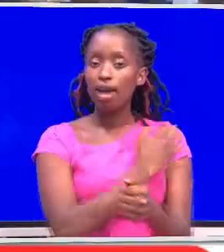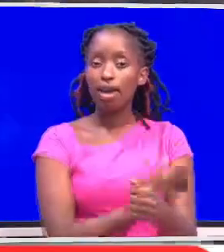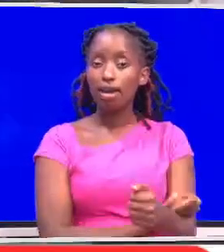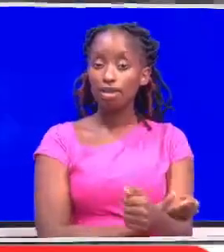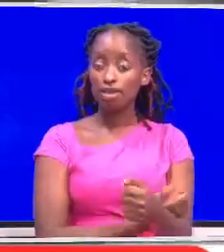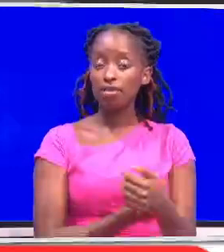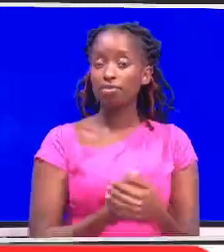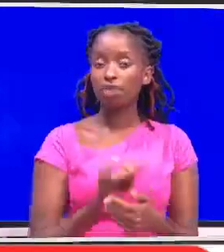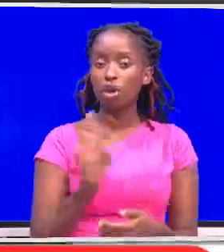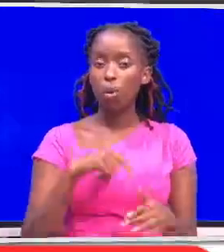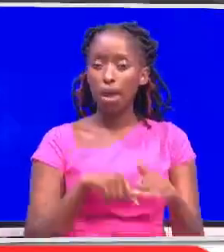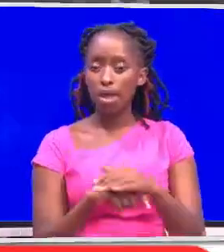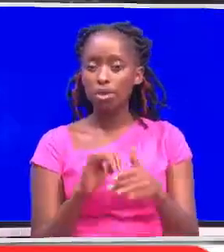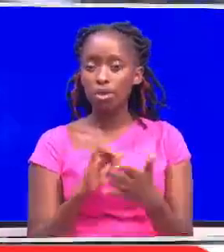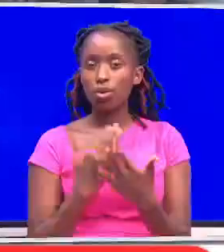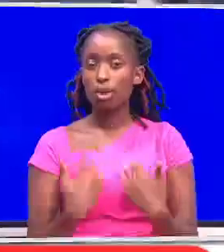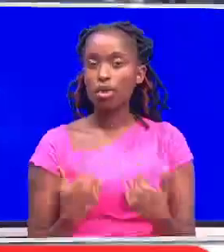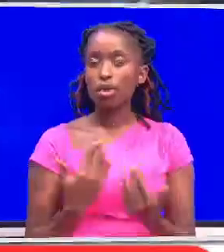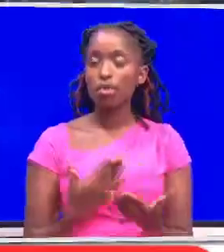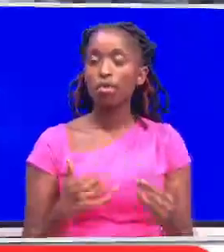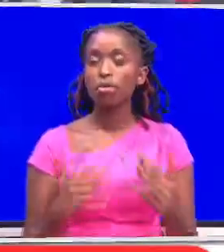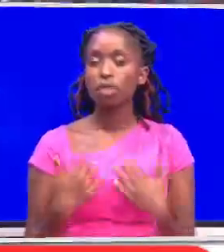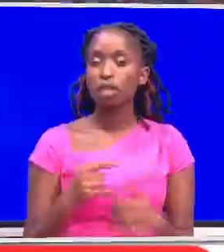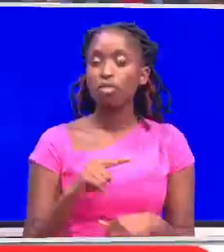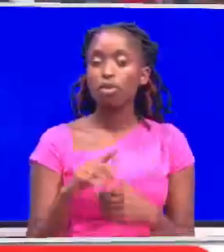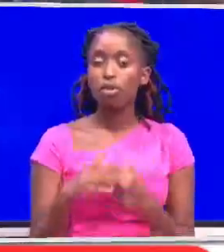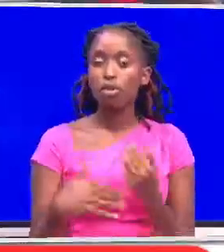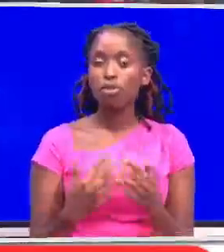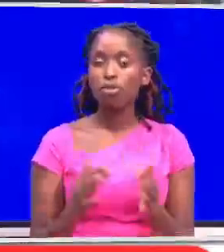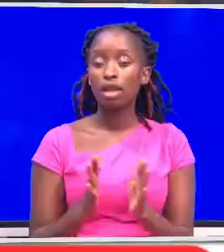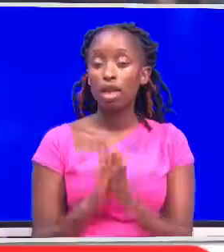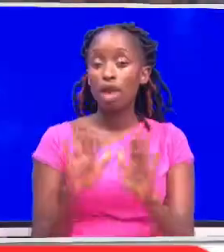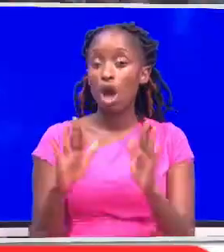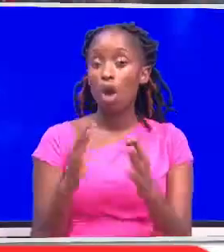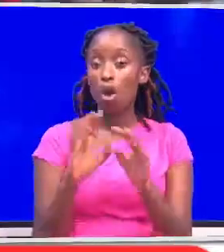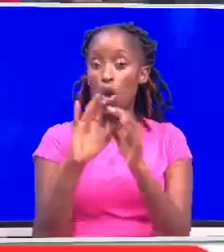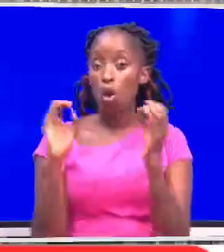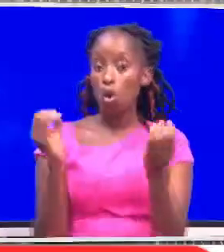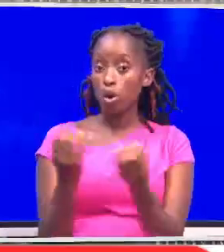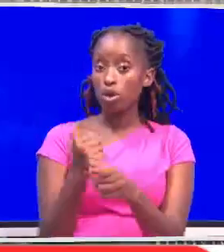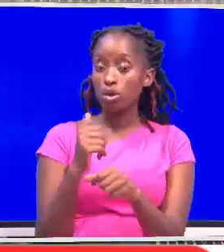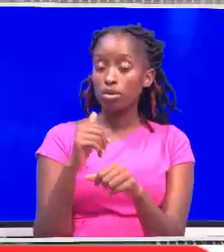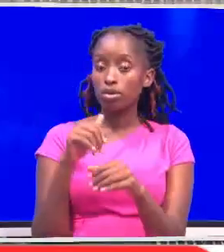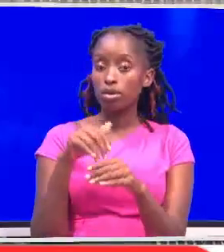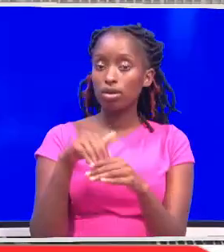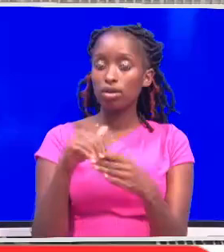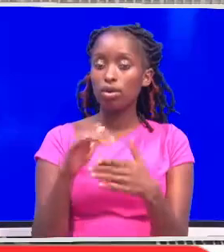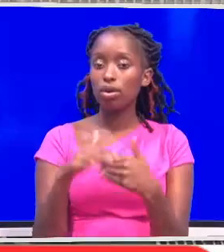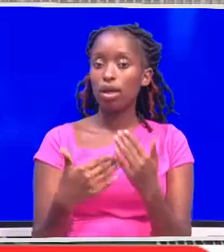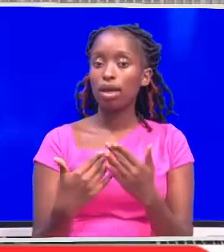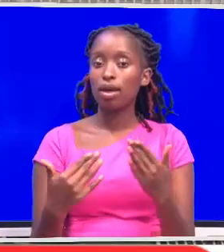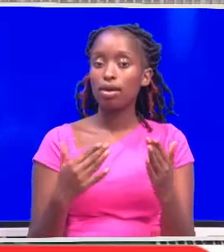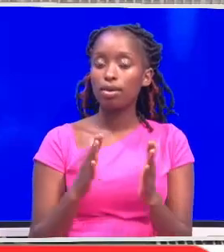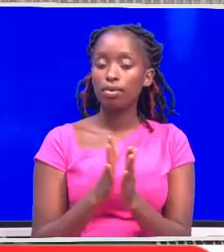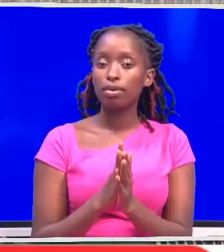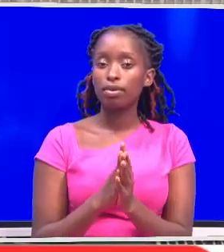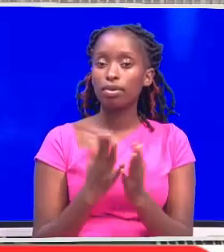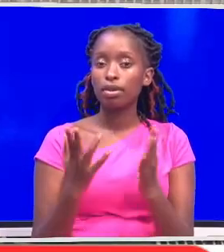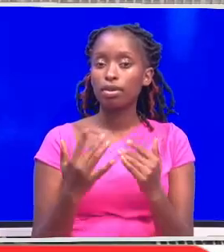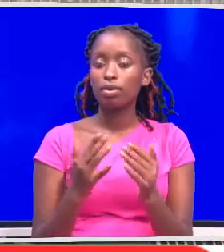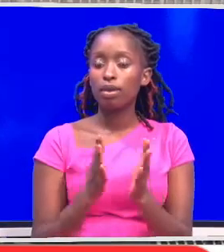ethical considerations surrounding layoffs and how organizations grapple with the tension between short-term financial gains and the